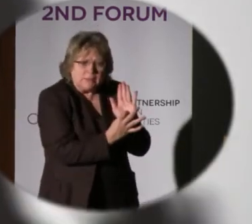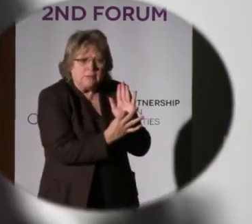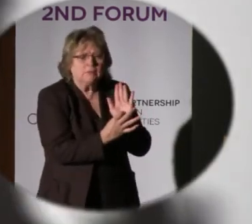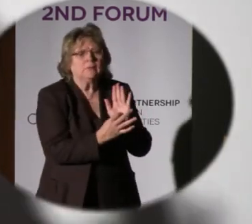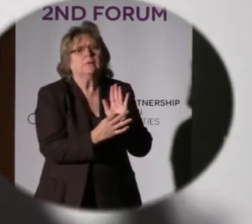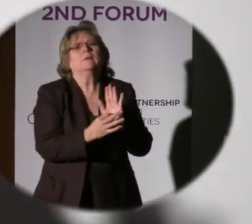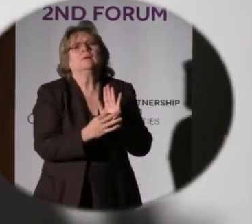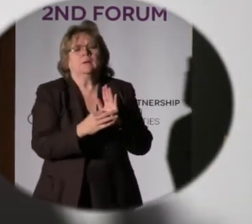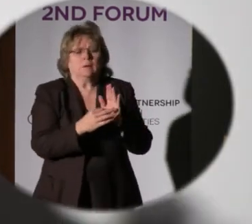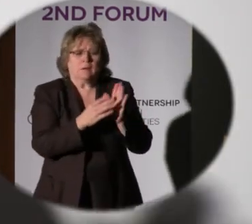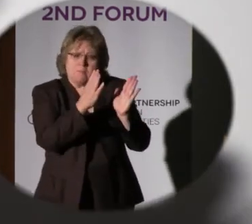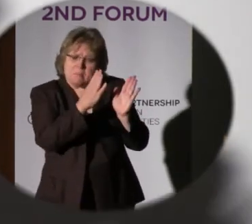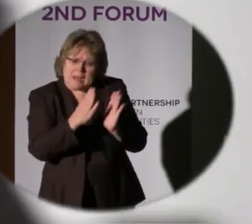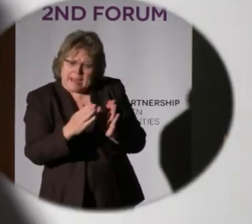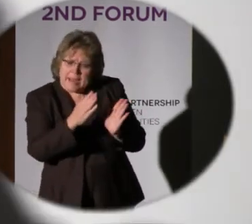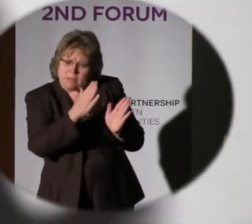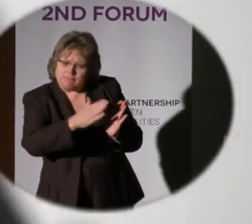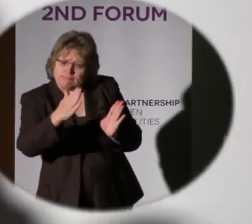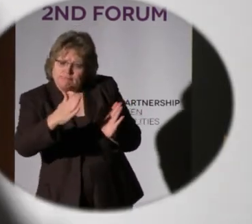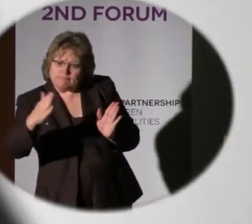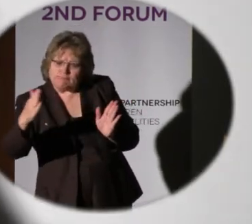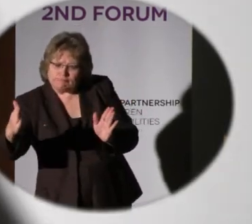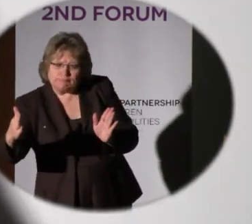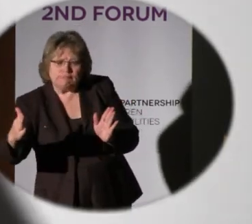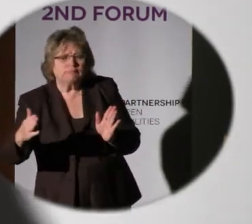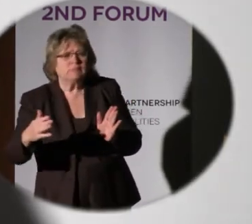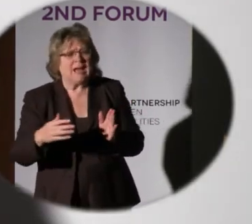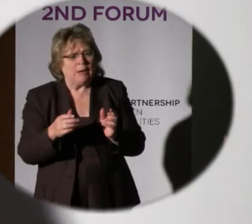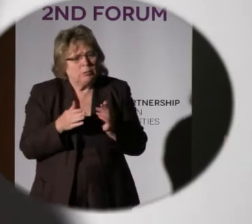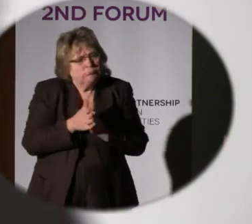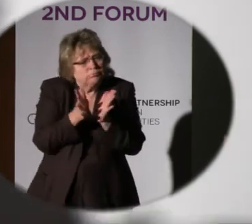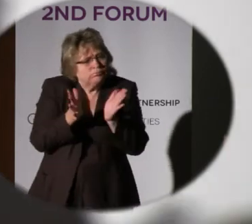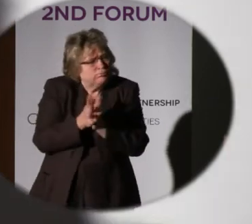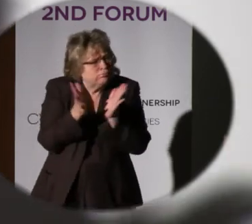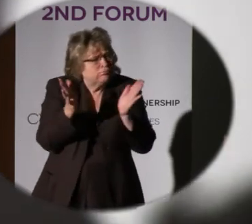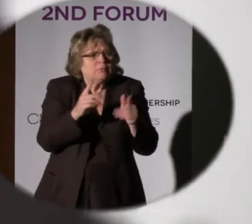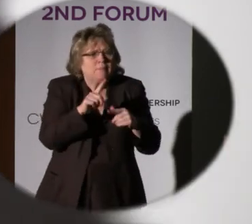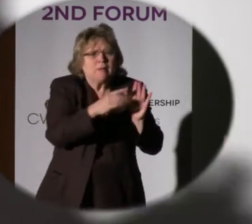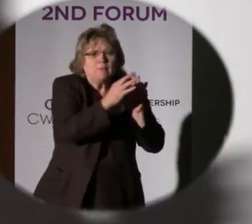in Vietnam. I would like to share some information.